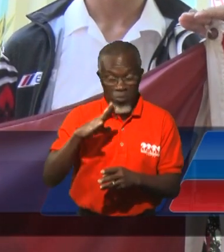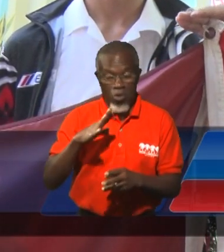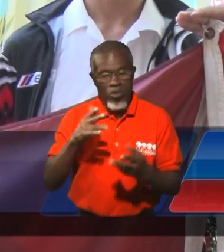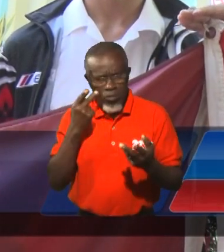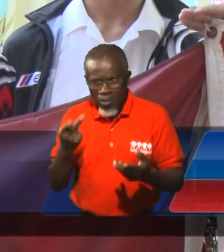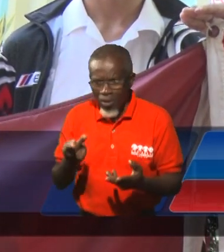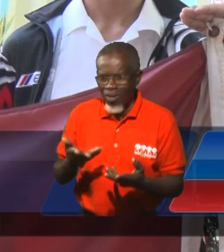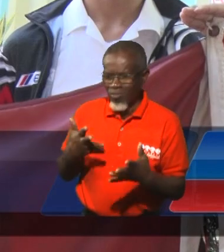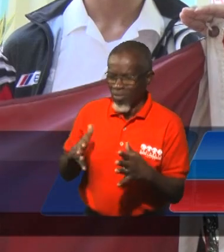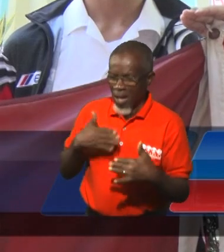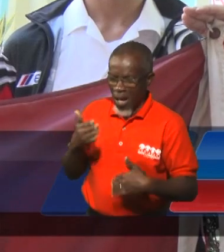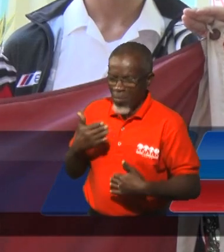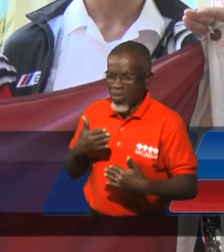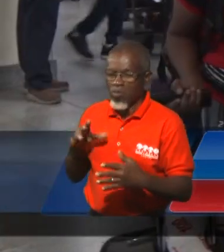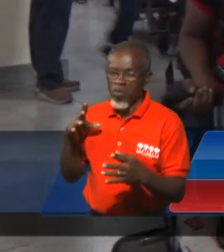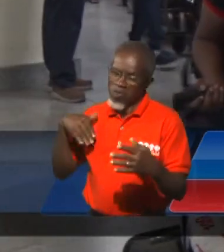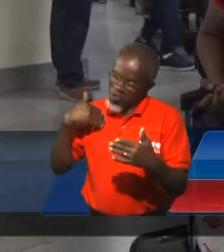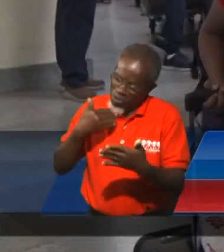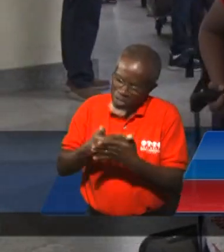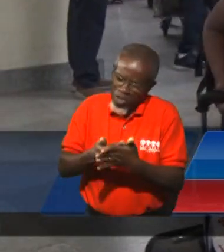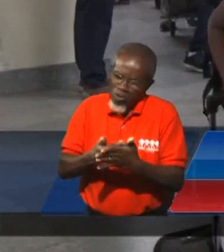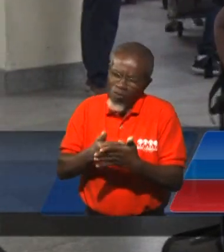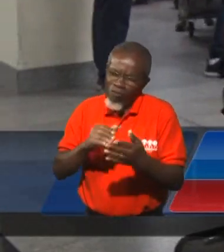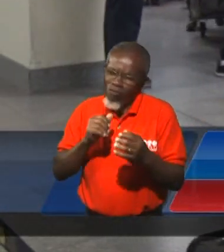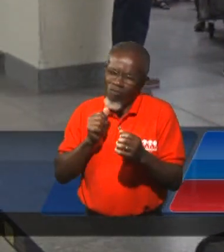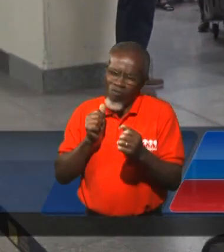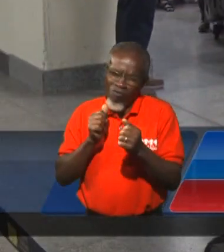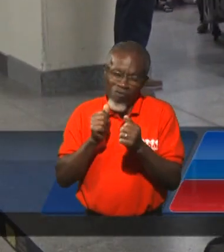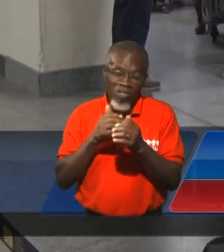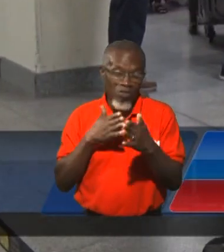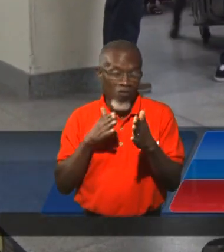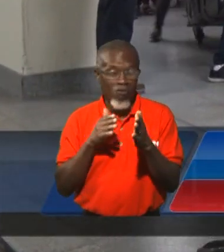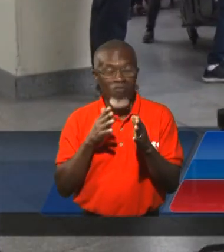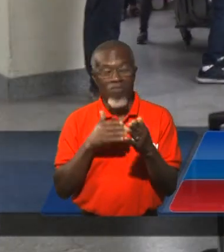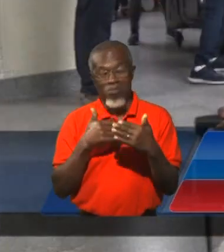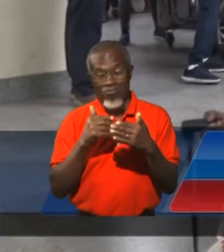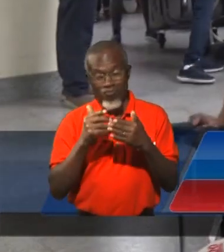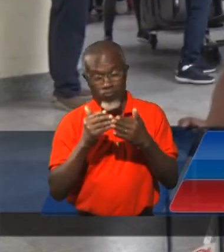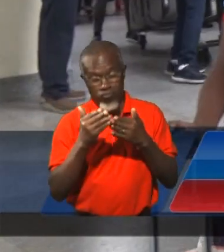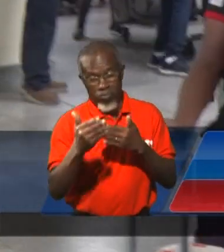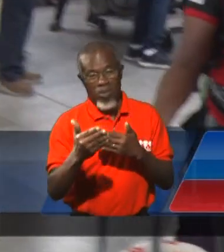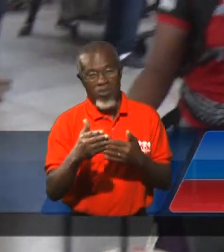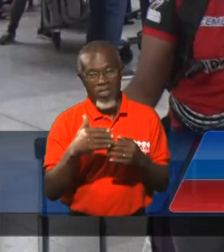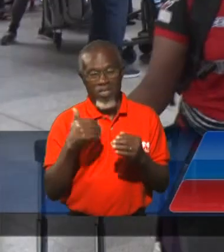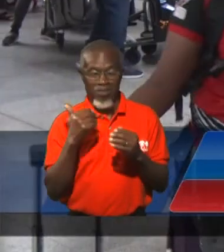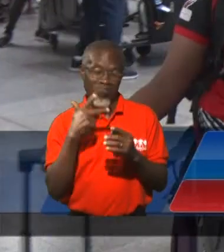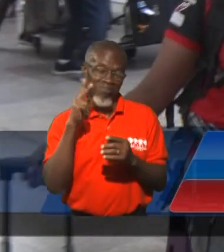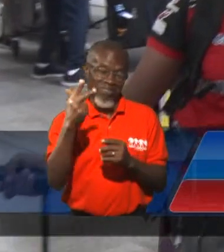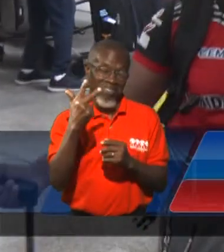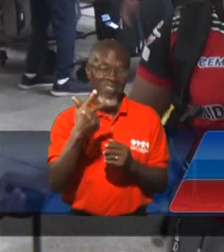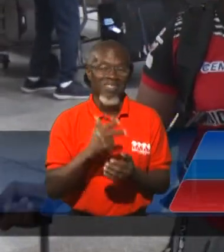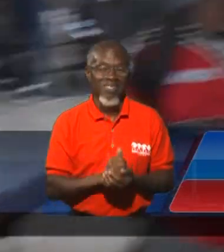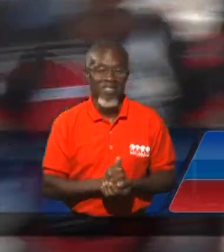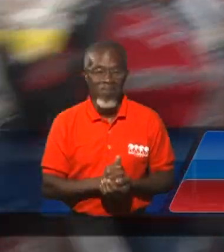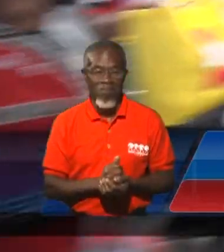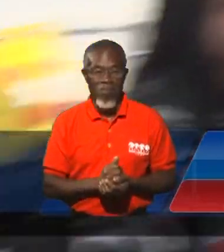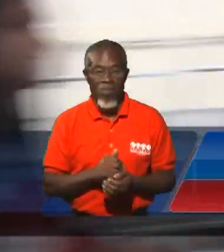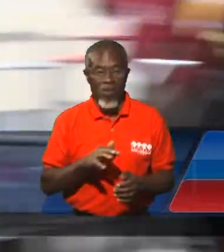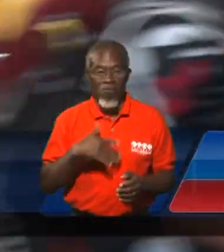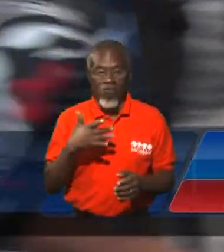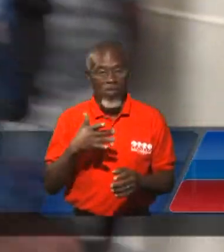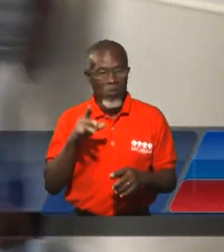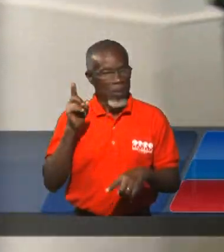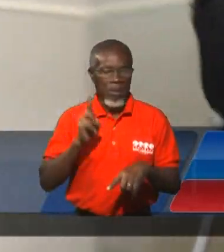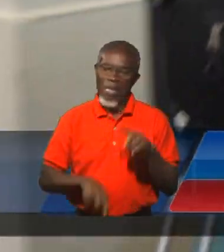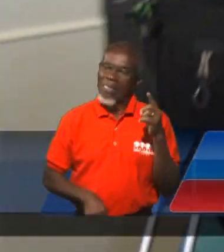that they were able to get this far. Presentation College Robotics team captain Xavier Blash says the feeling is